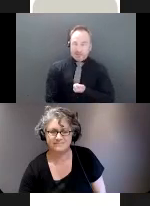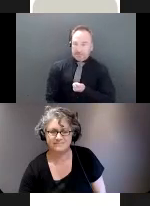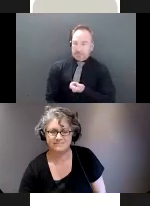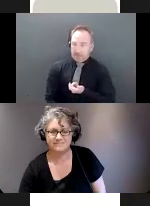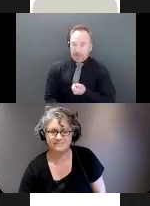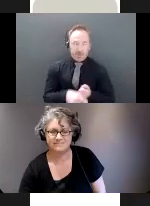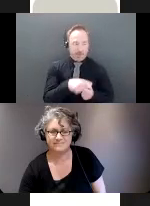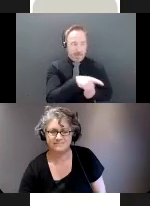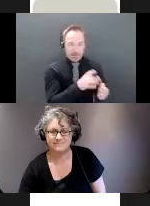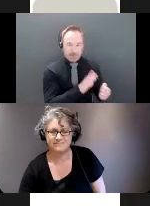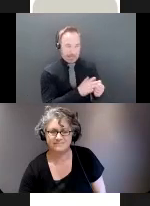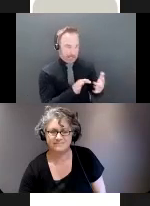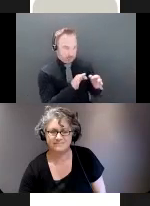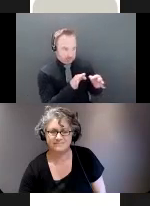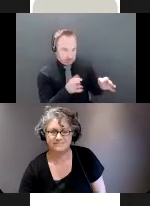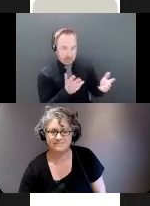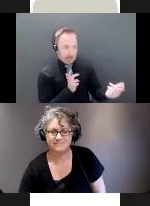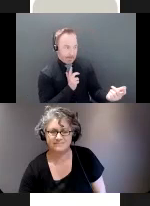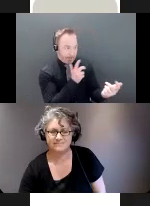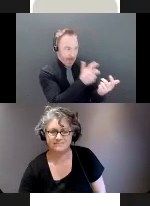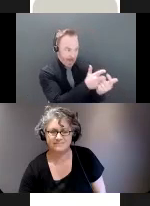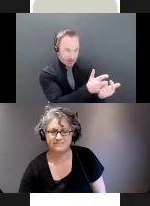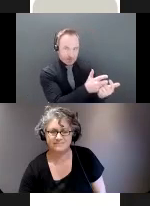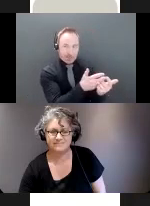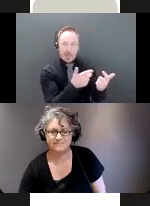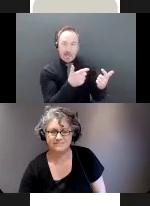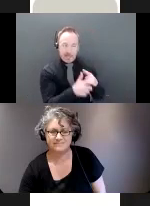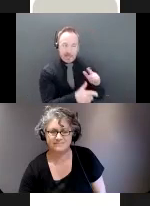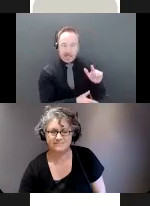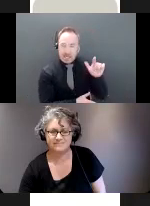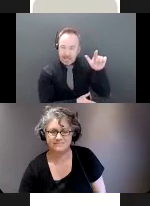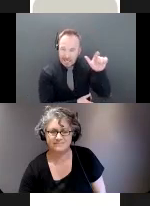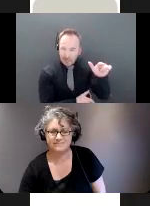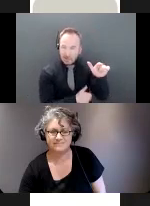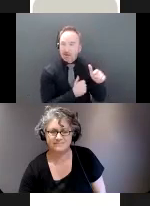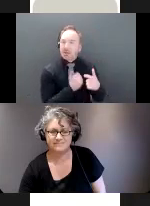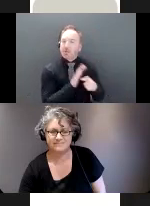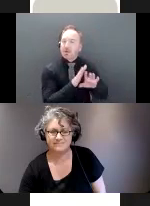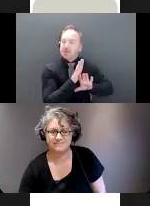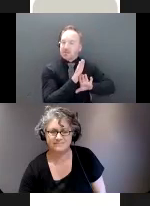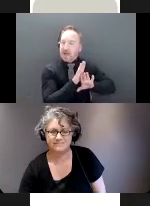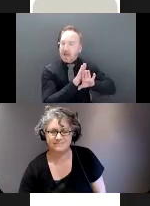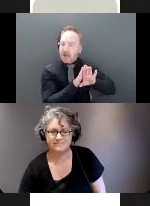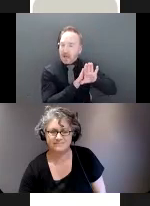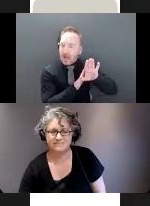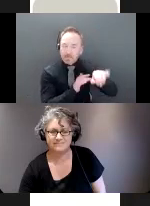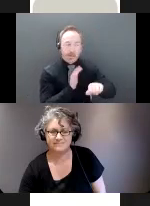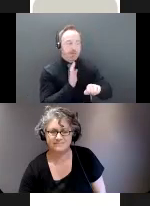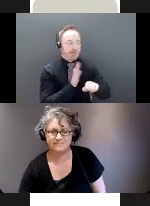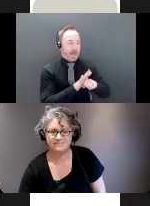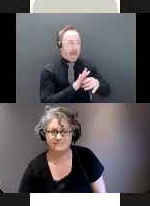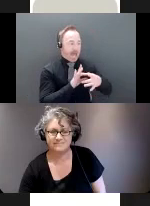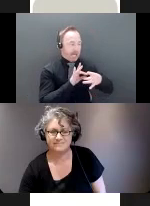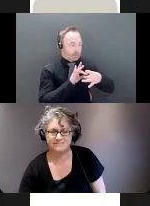some of the other terms that might be applicable. Taking more time to build rapport. And really, that